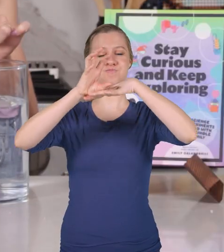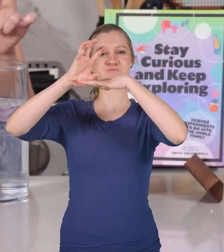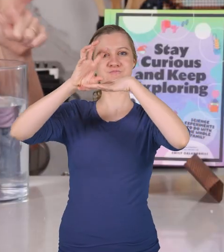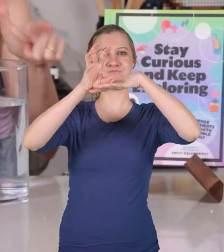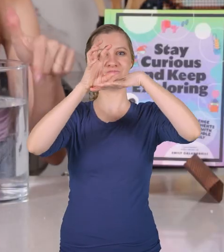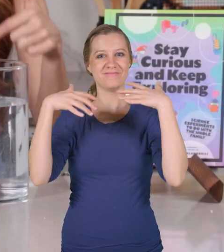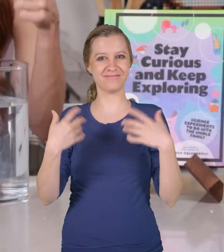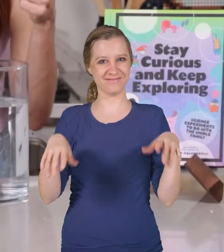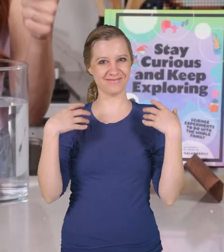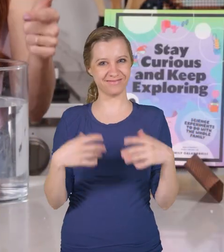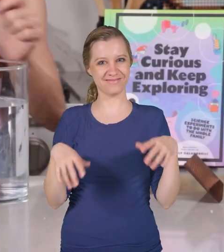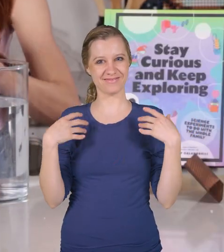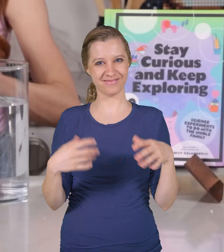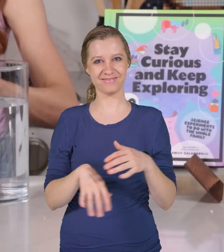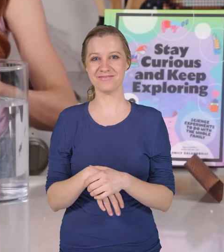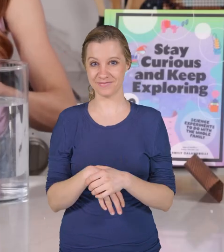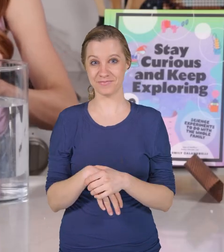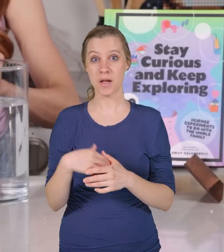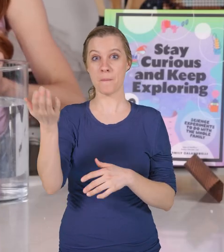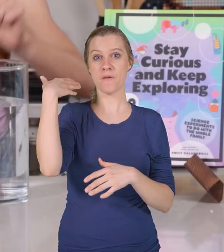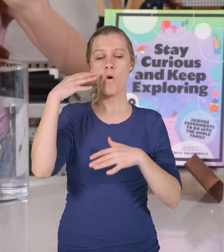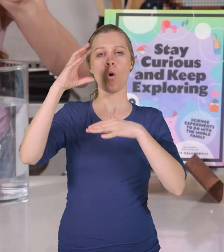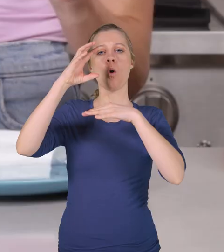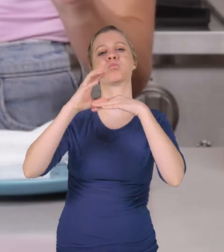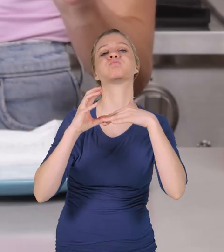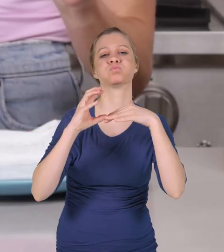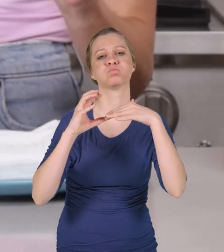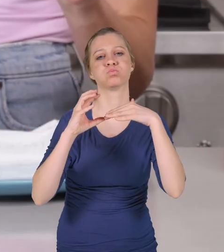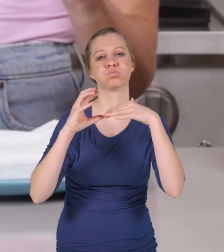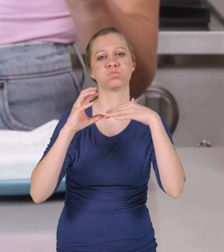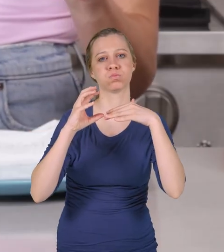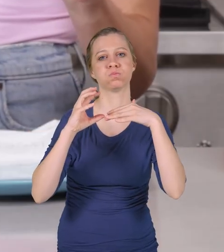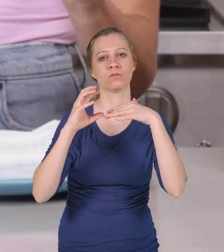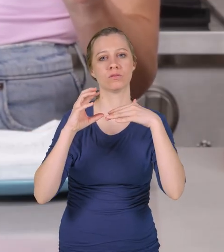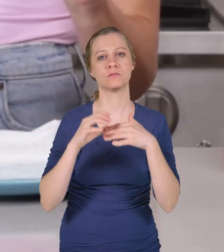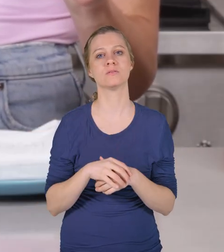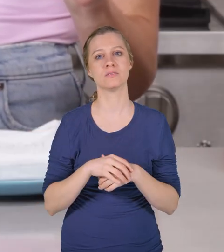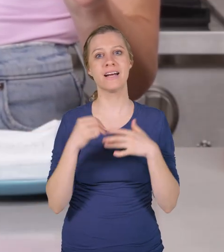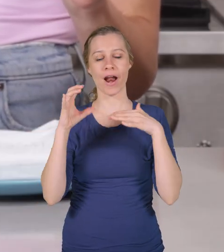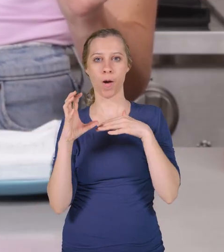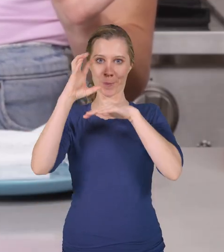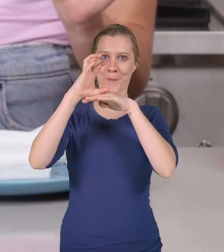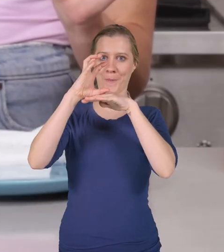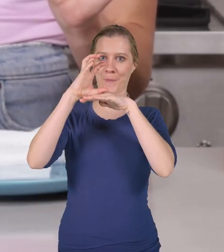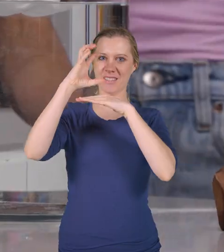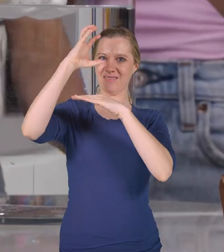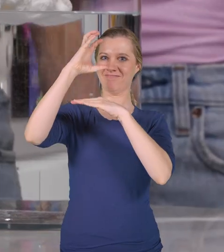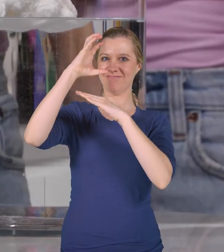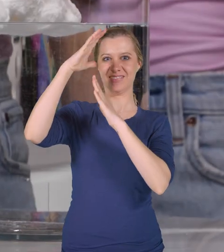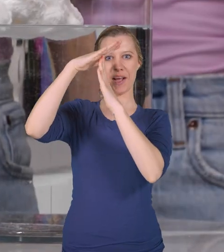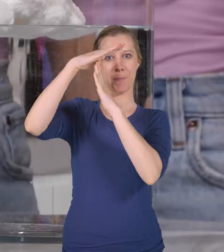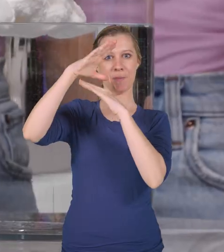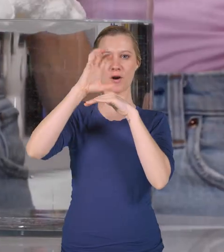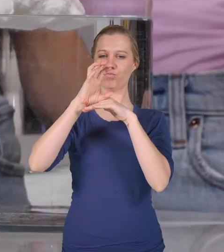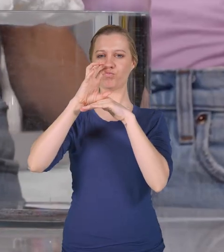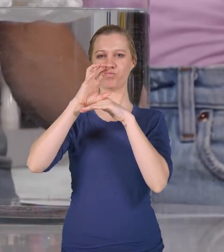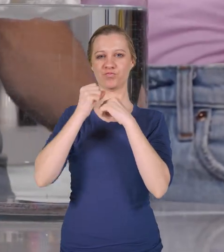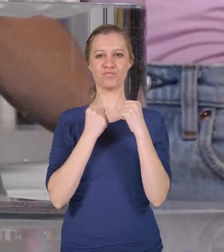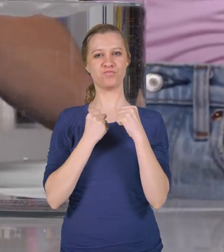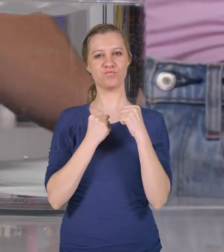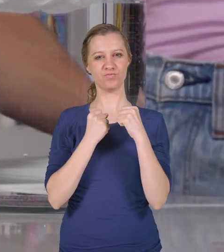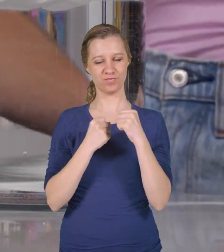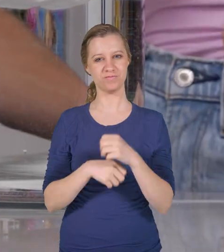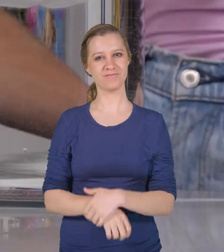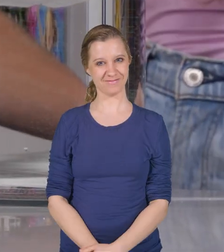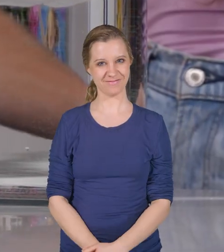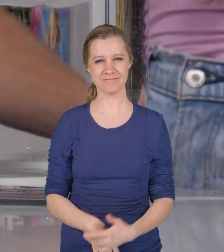how now it's floating on top of the water? Before, the bar floated right at the surface, but now it is very